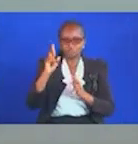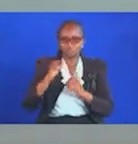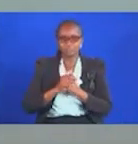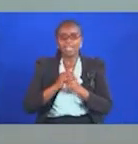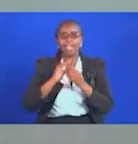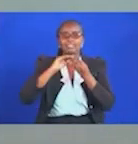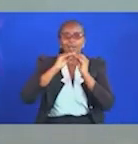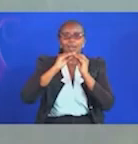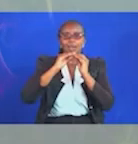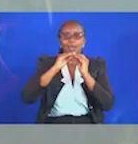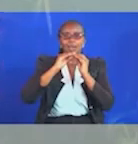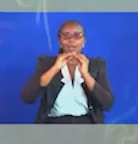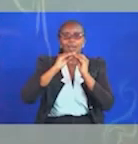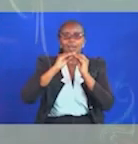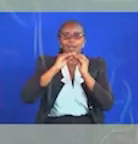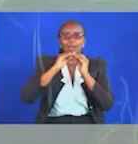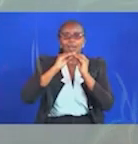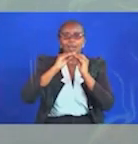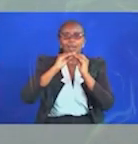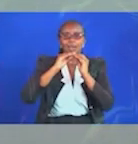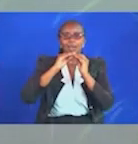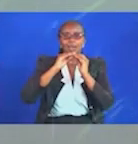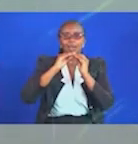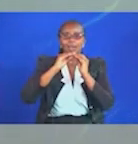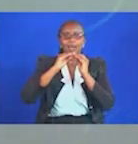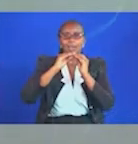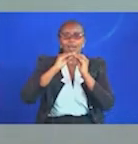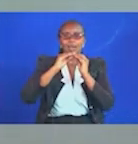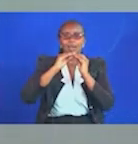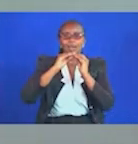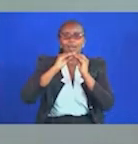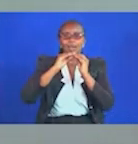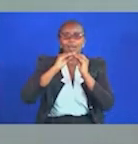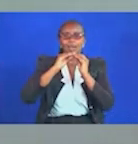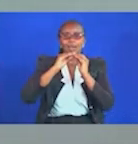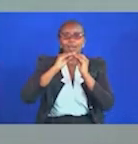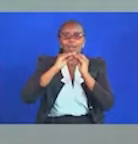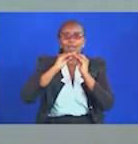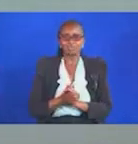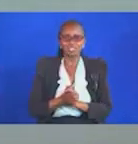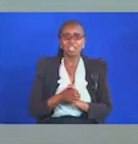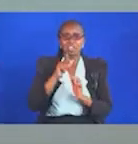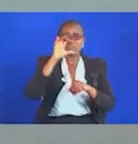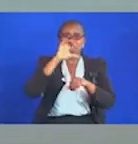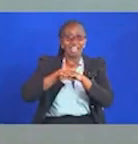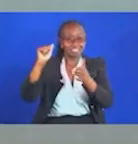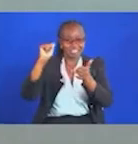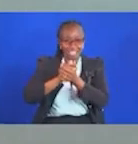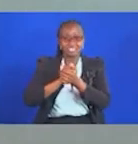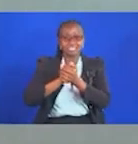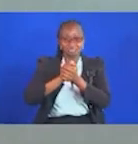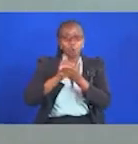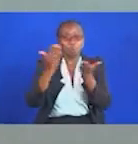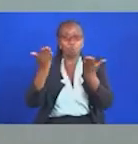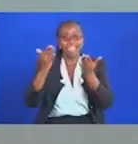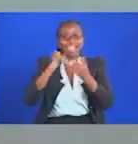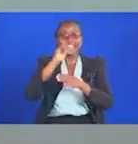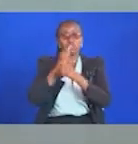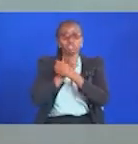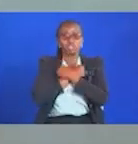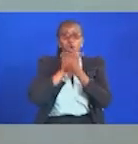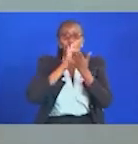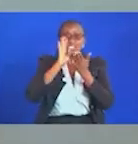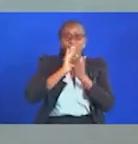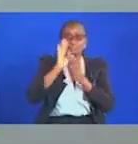Number 4, he said, I am the good shepherd. You find that still in John 10